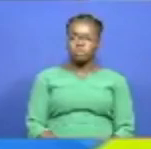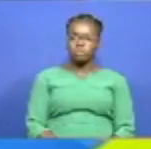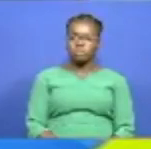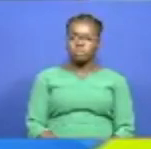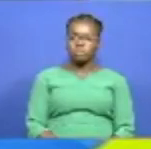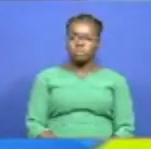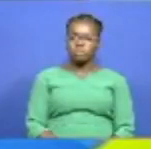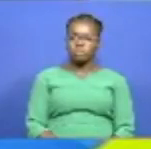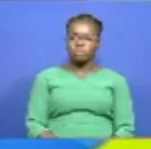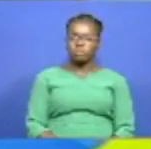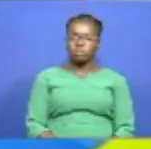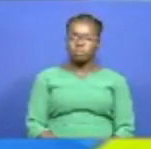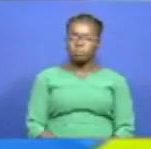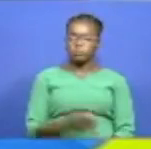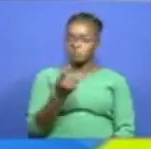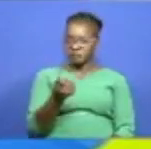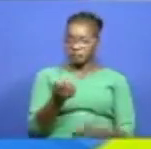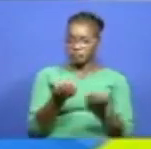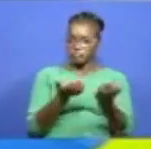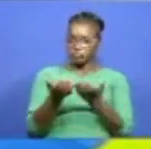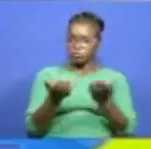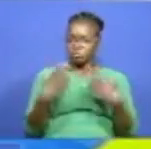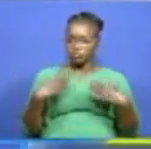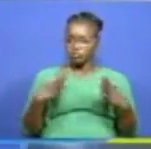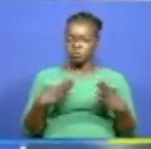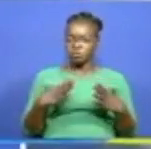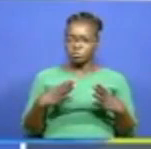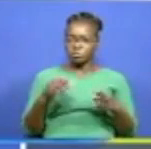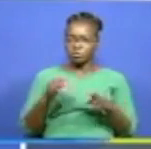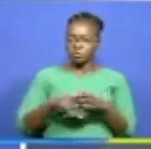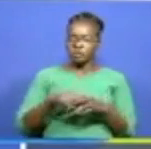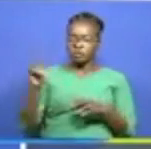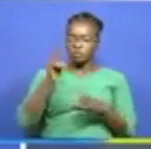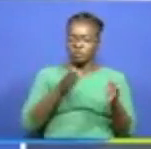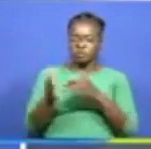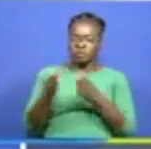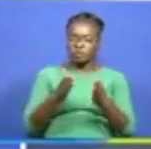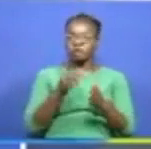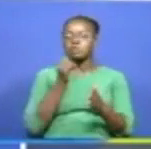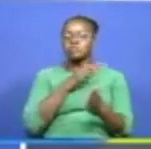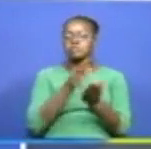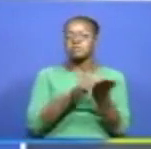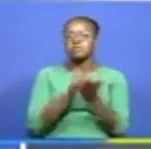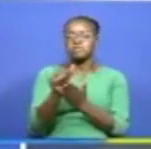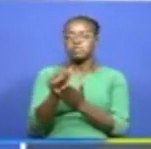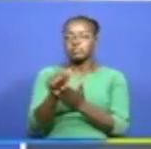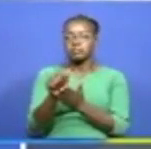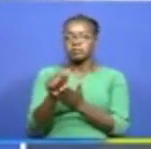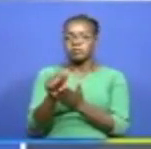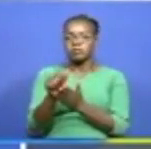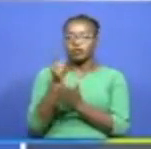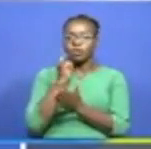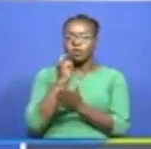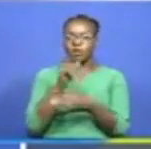Moving on, small-scale traders along Ronald Ngala Street in Nairobi are decrying demolition of their shops and loss